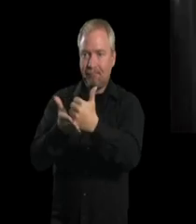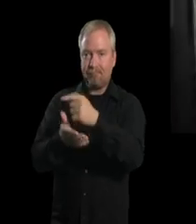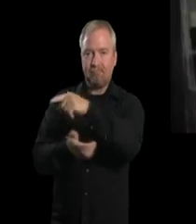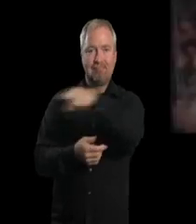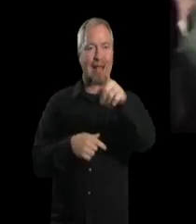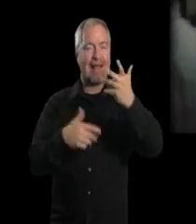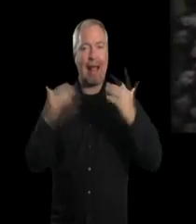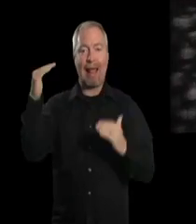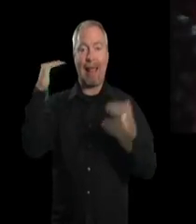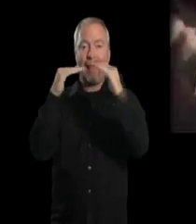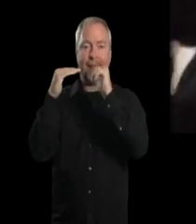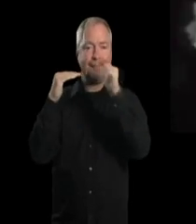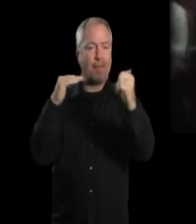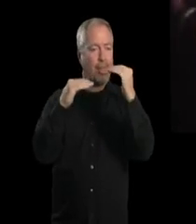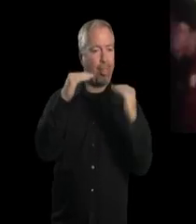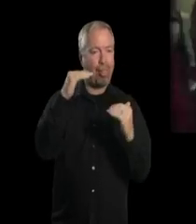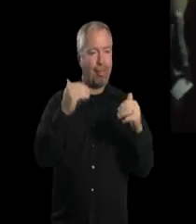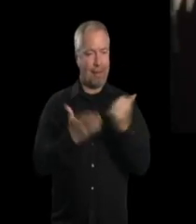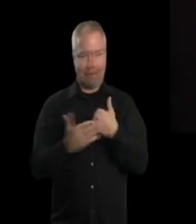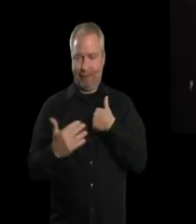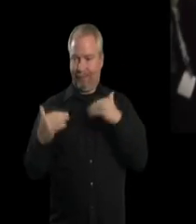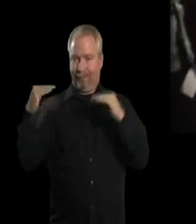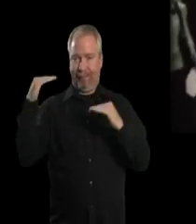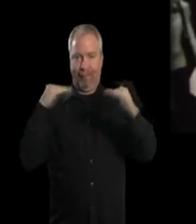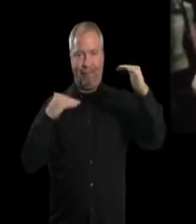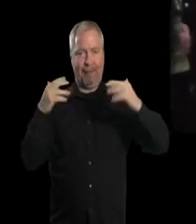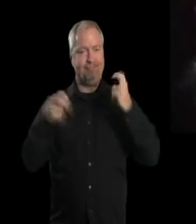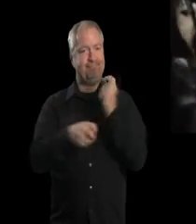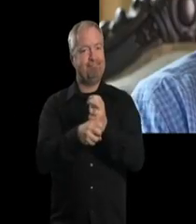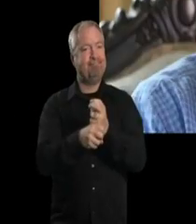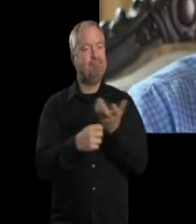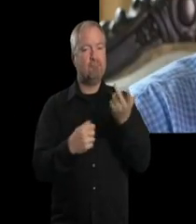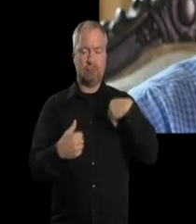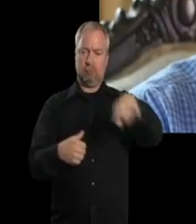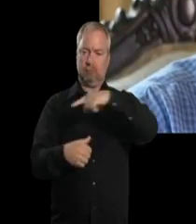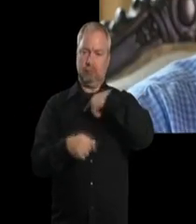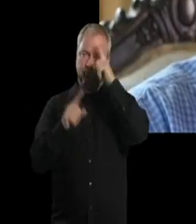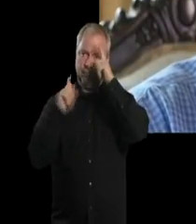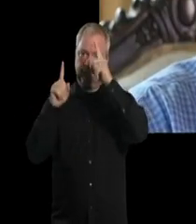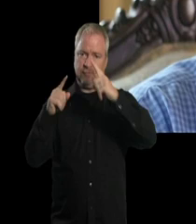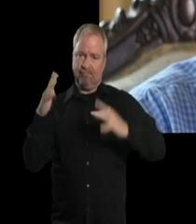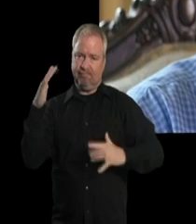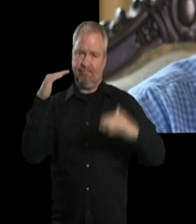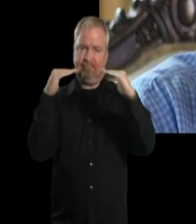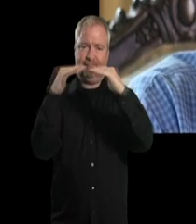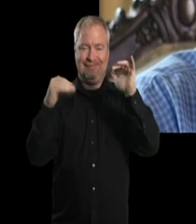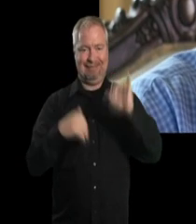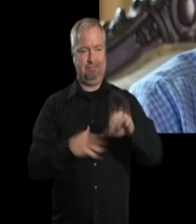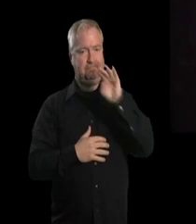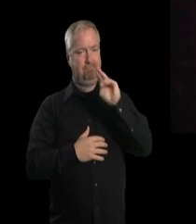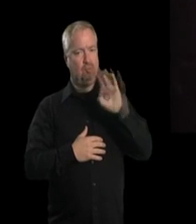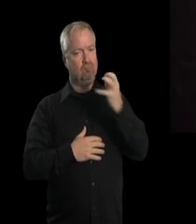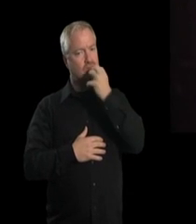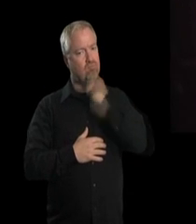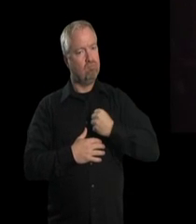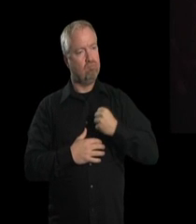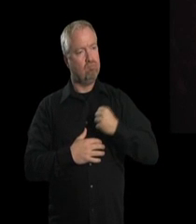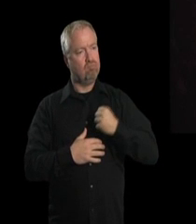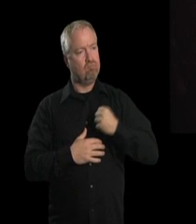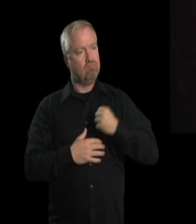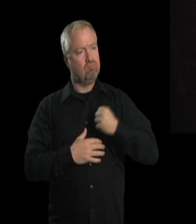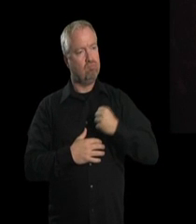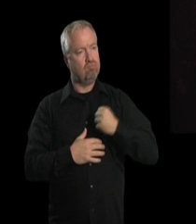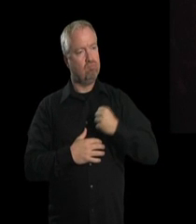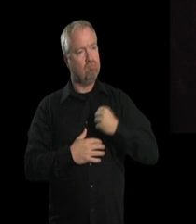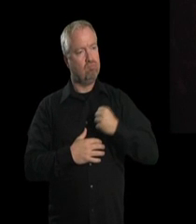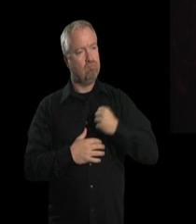we can't help those who have not the same advantages some of us have, then what good are we as a society? And that's a Minnesota value. In